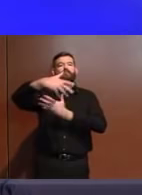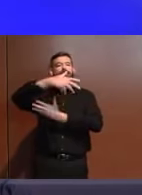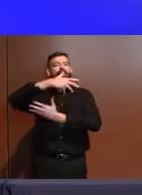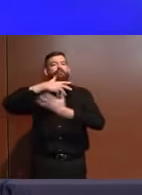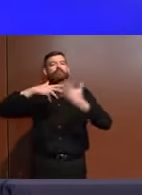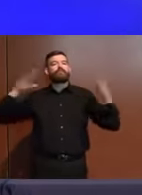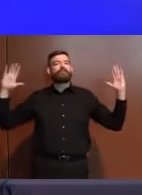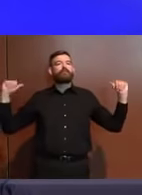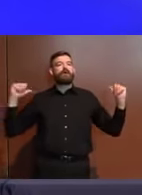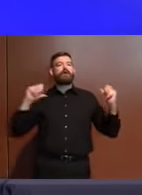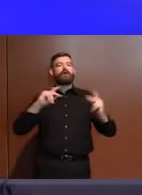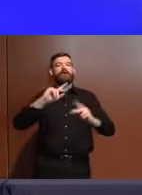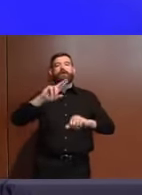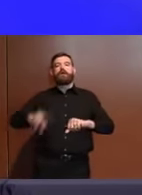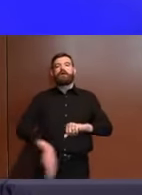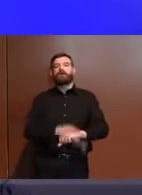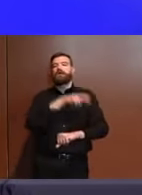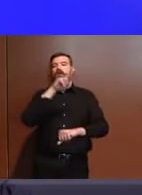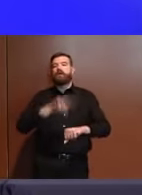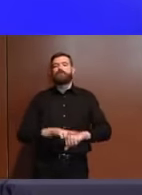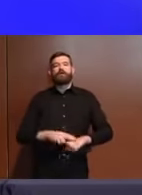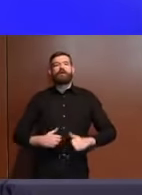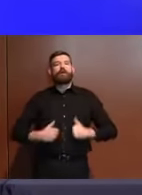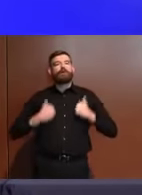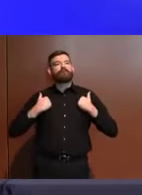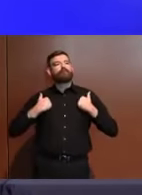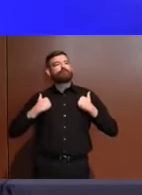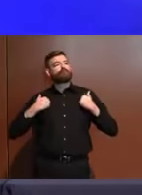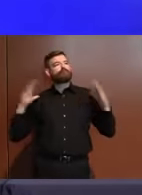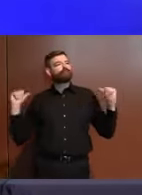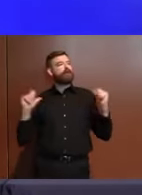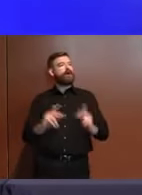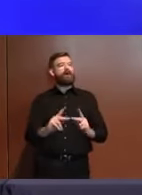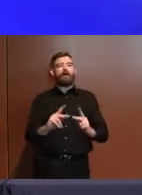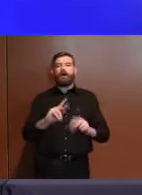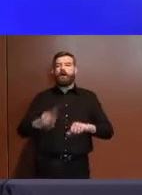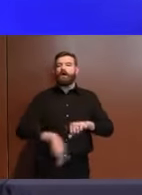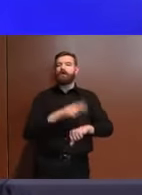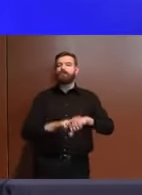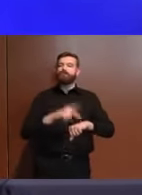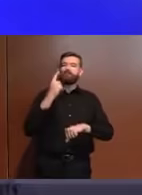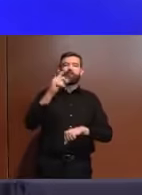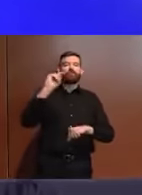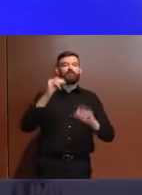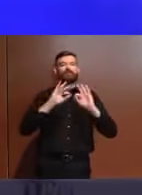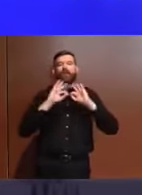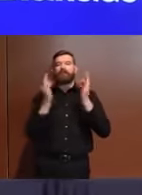one New Jersey family. We're all in this together. God bless you all, and thank you.